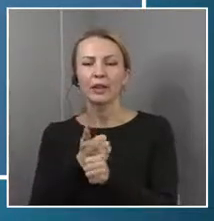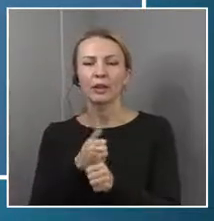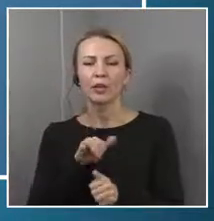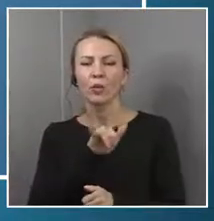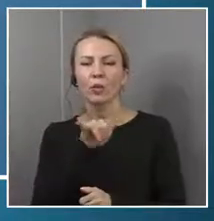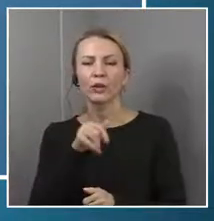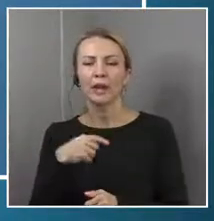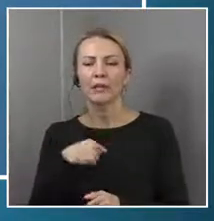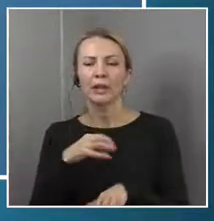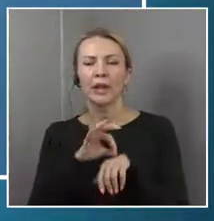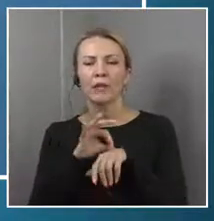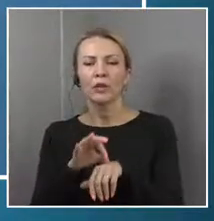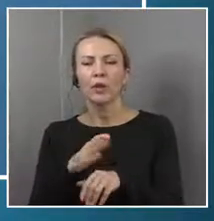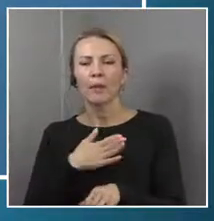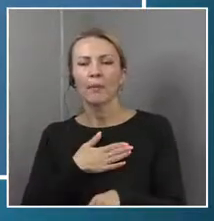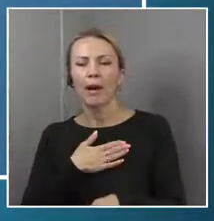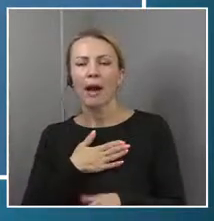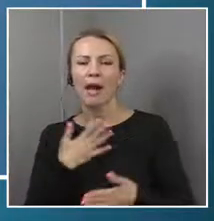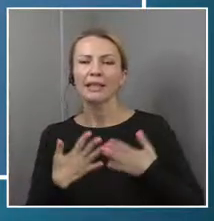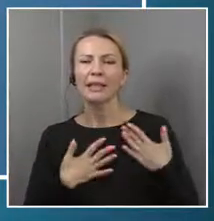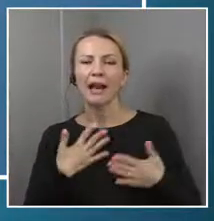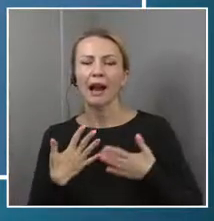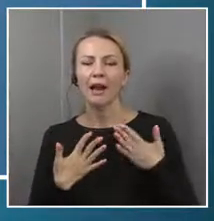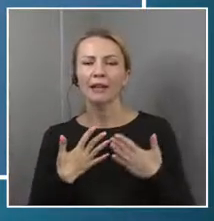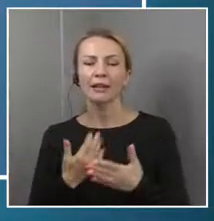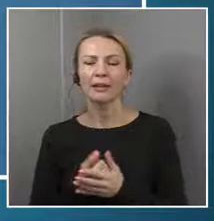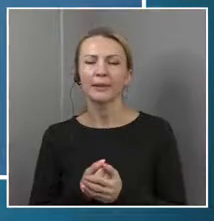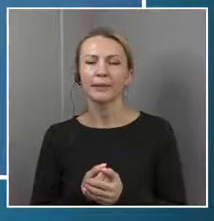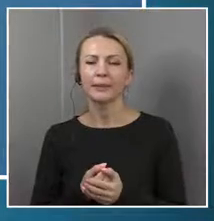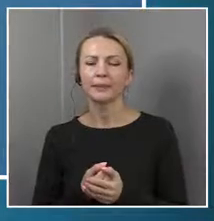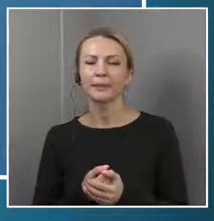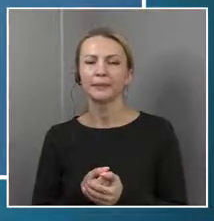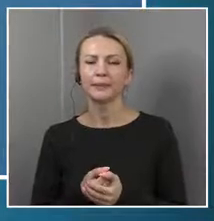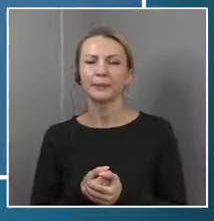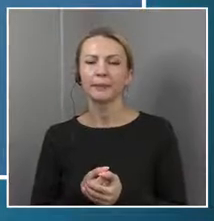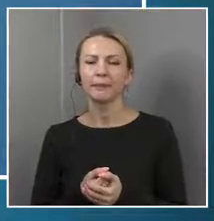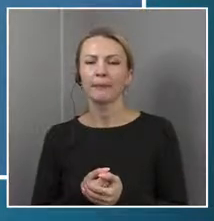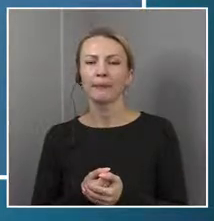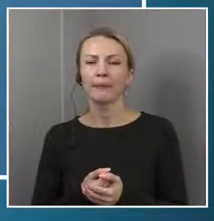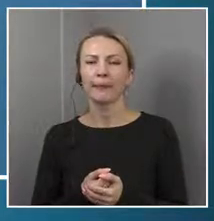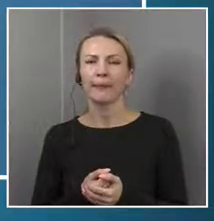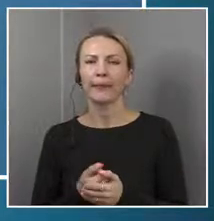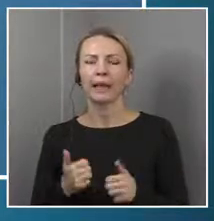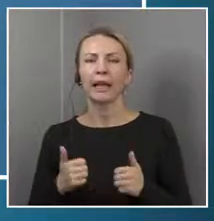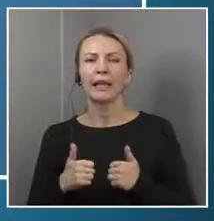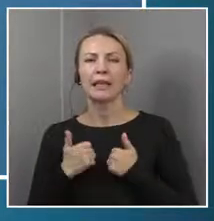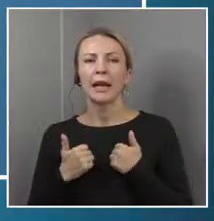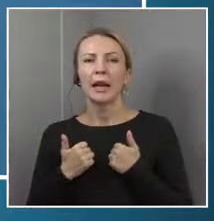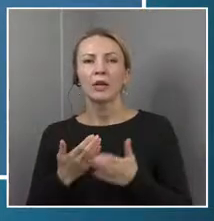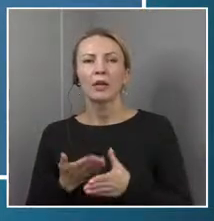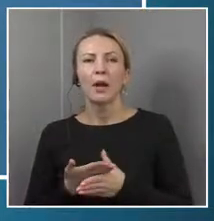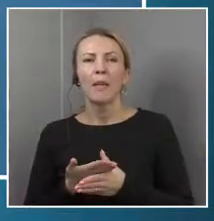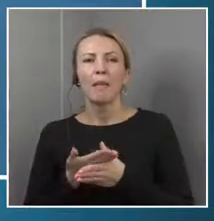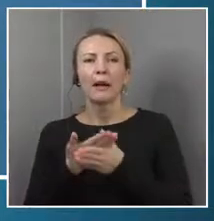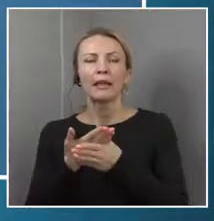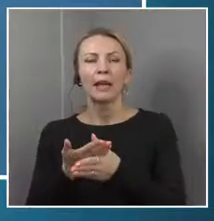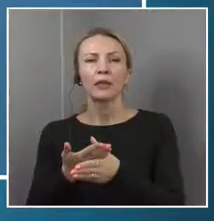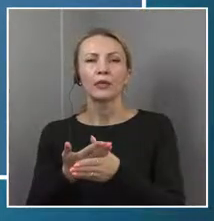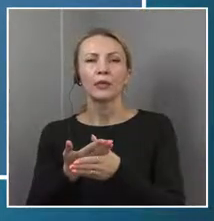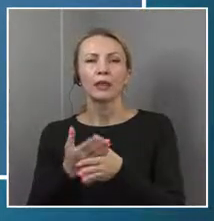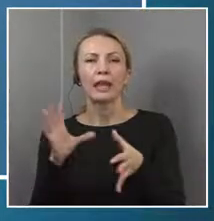the most important thing is that I try to be in contact with artists who